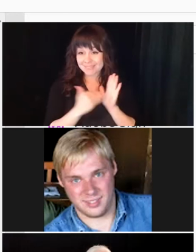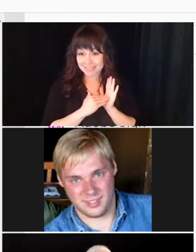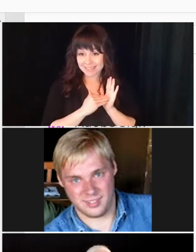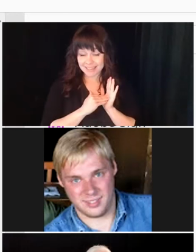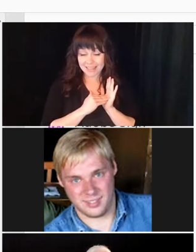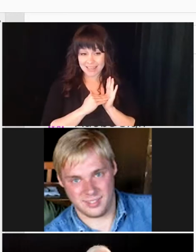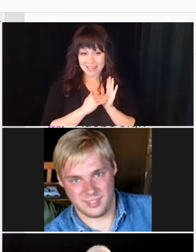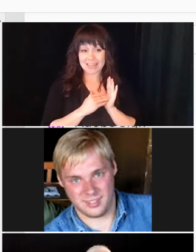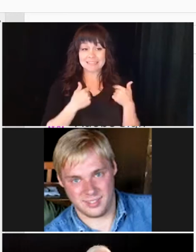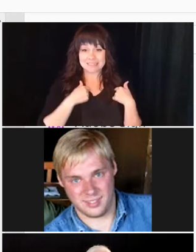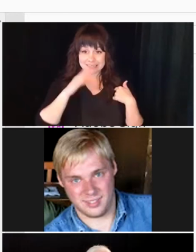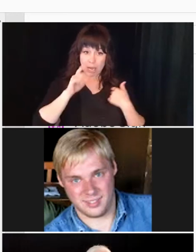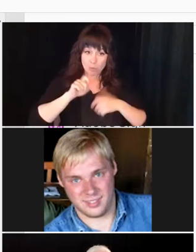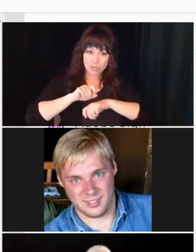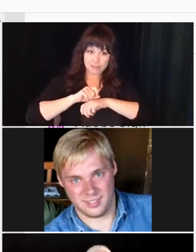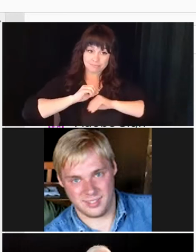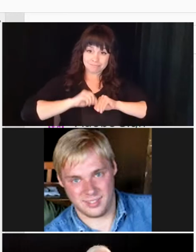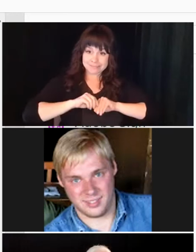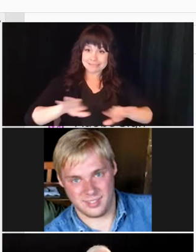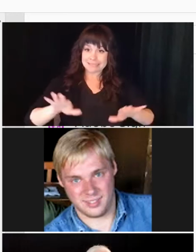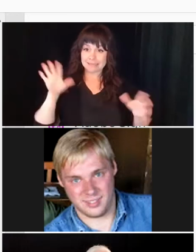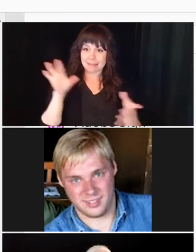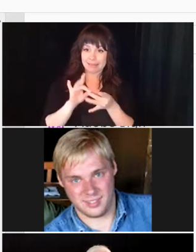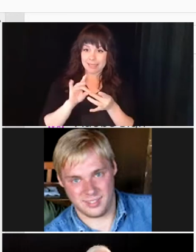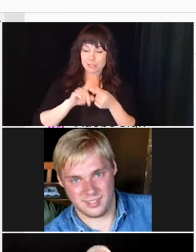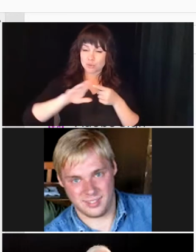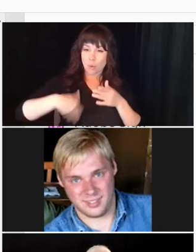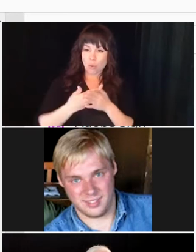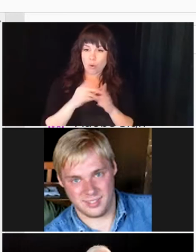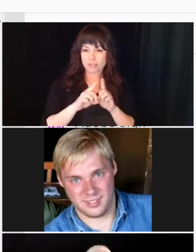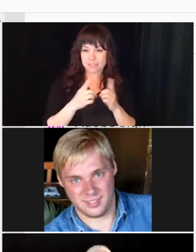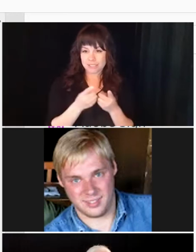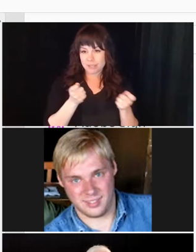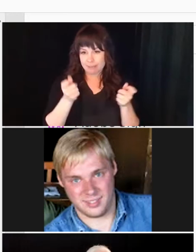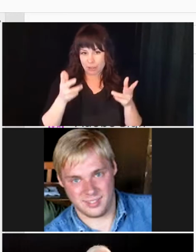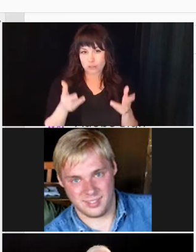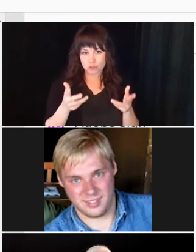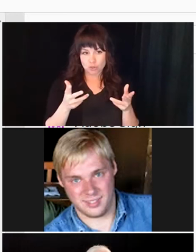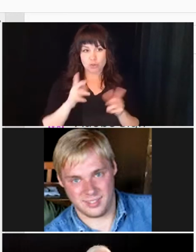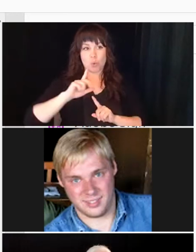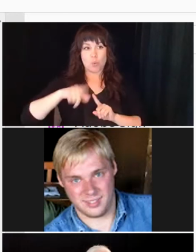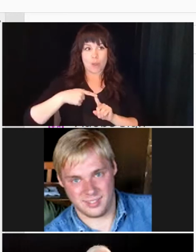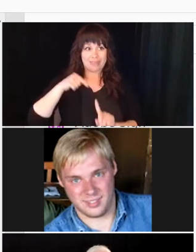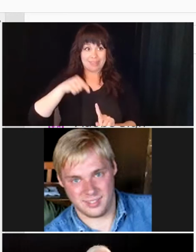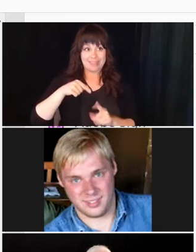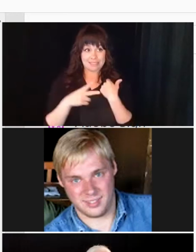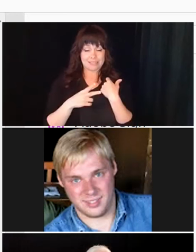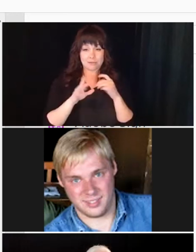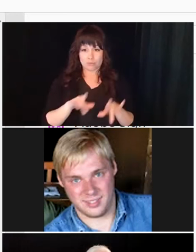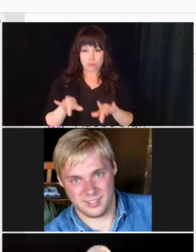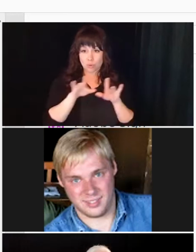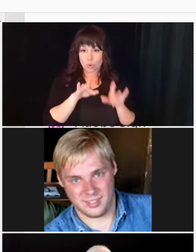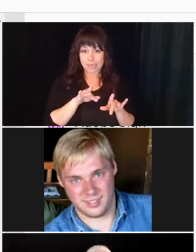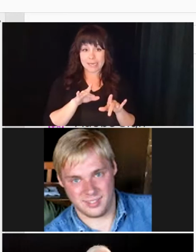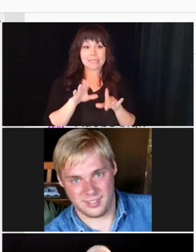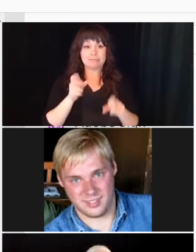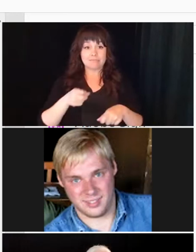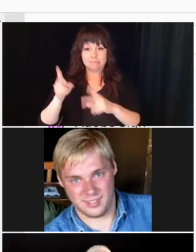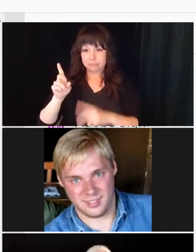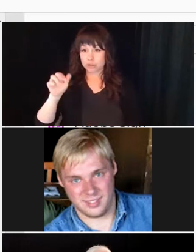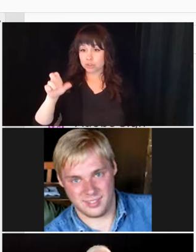I will send out a link to all the district managers when the archive of the webinar is available. That'll go up on the DARS YouTube